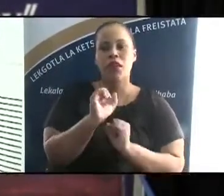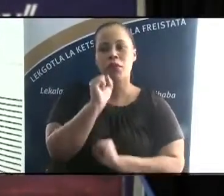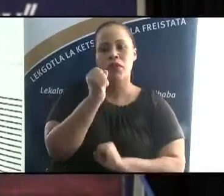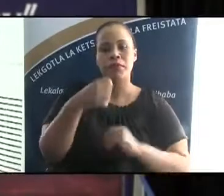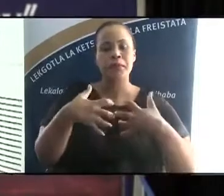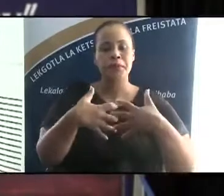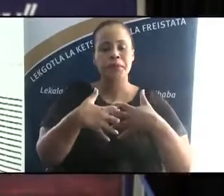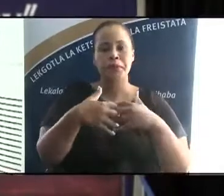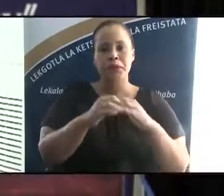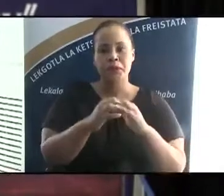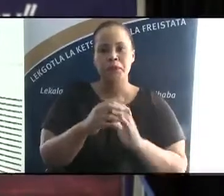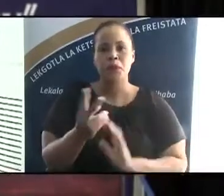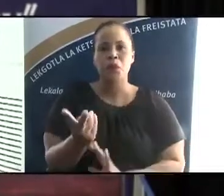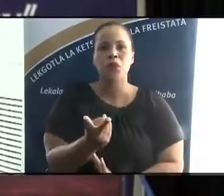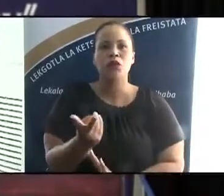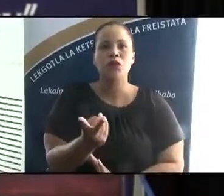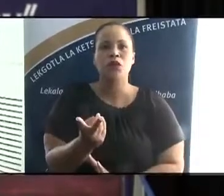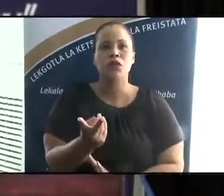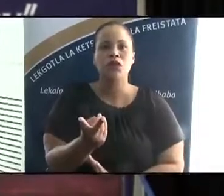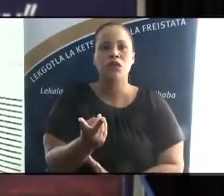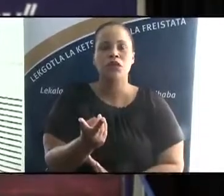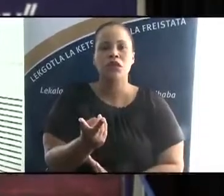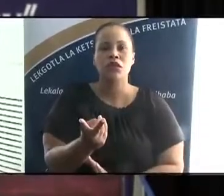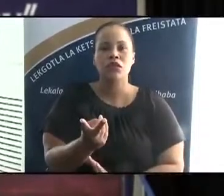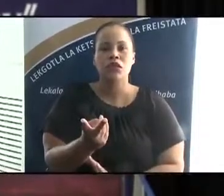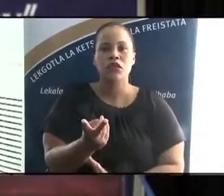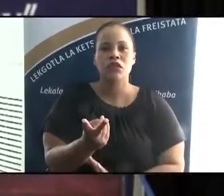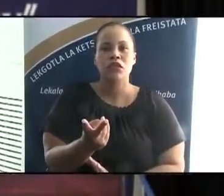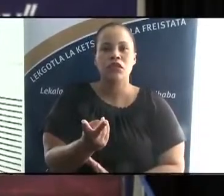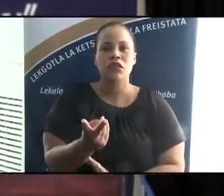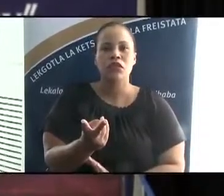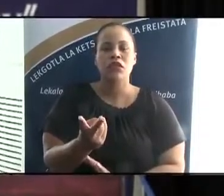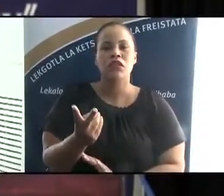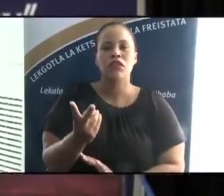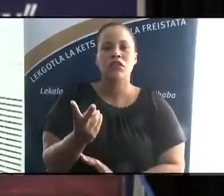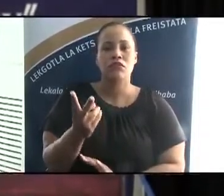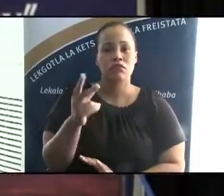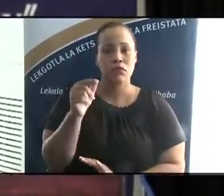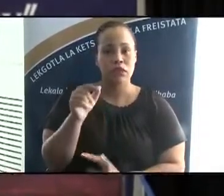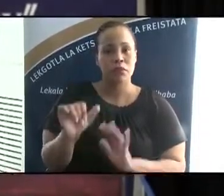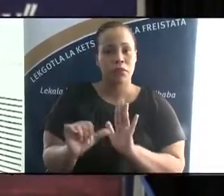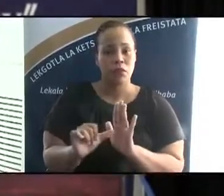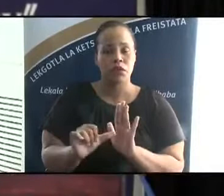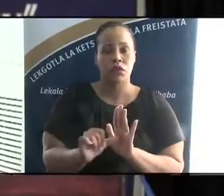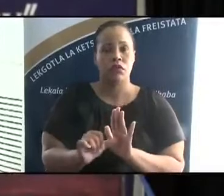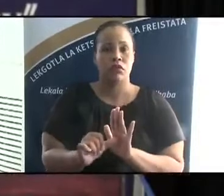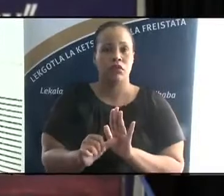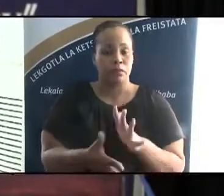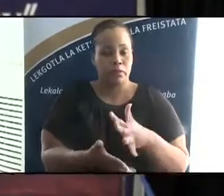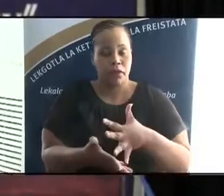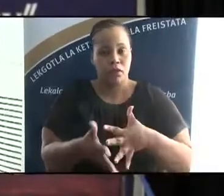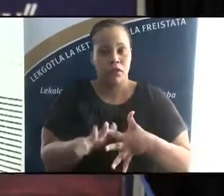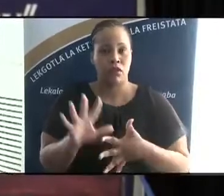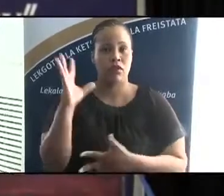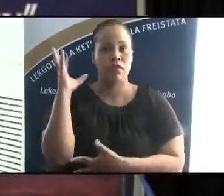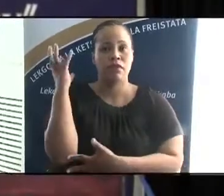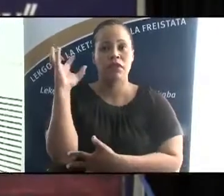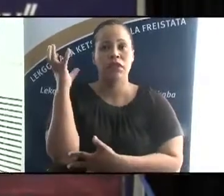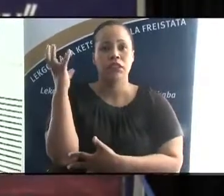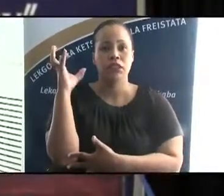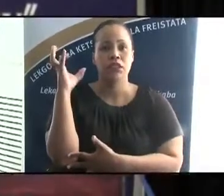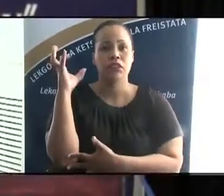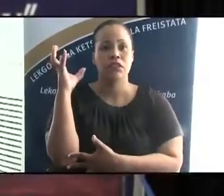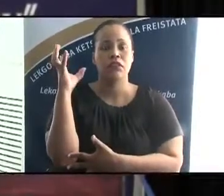and producing economy within this province is high on the priority of the Free State Growth and